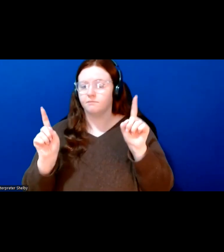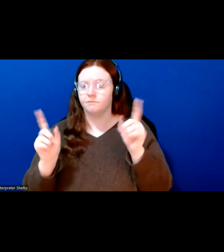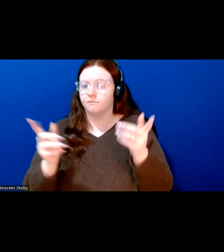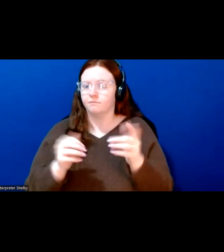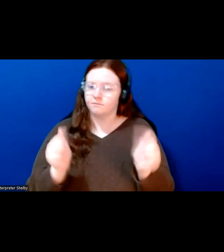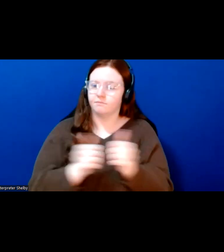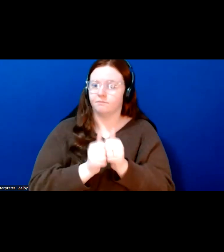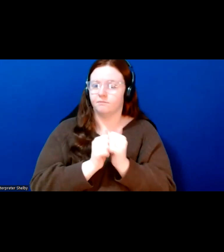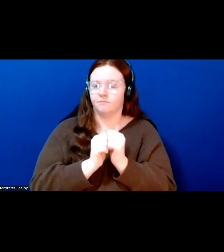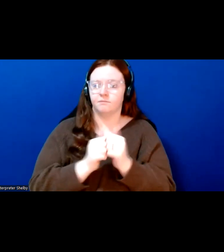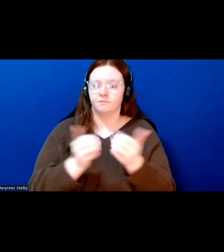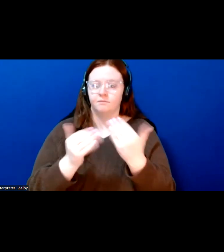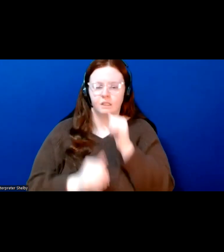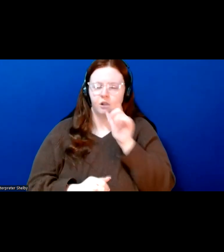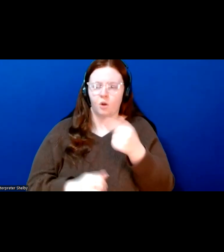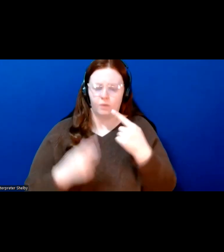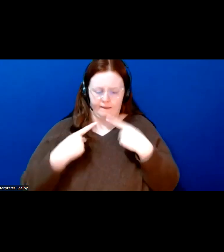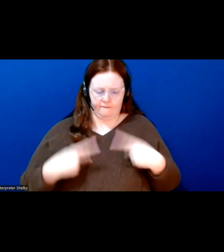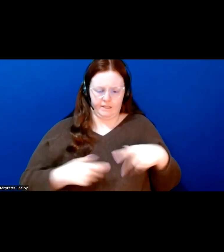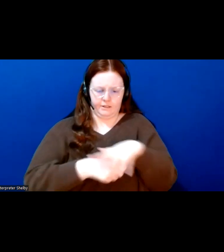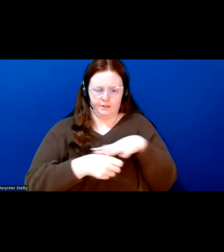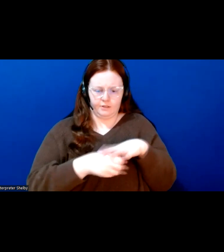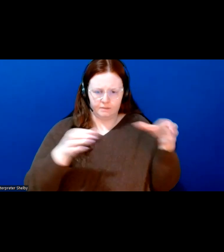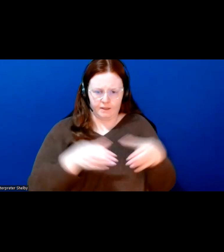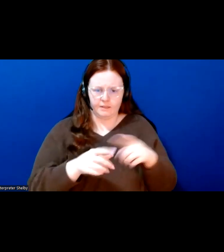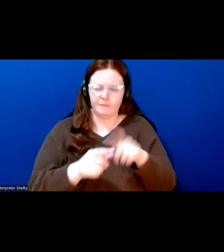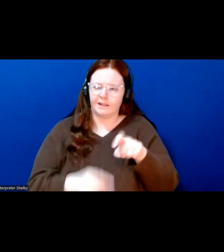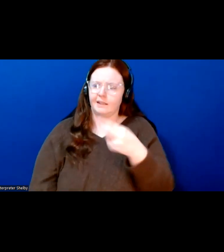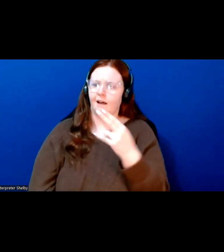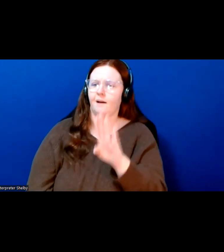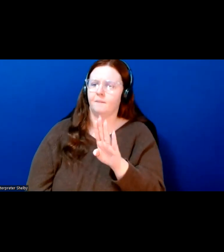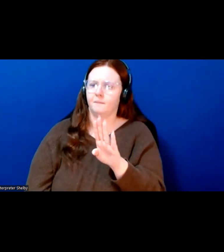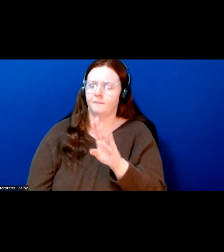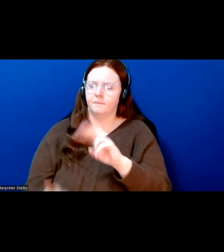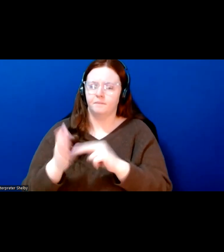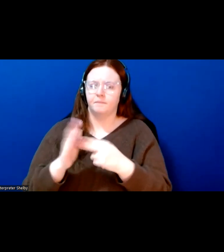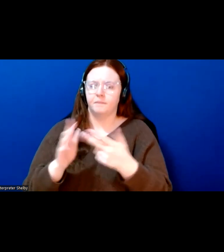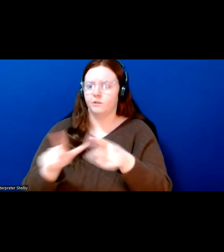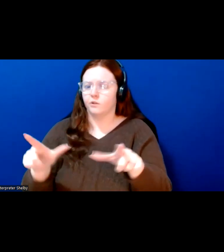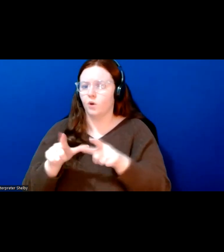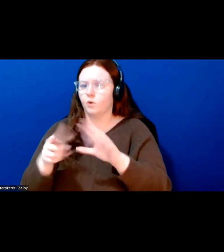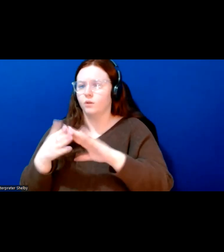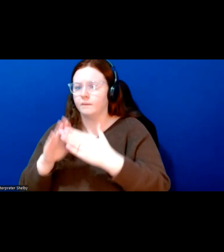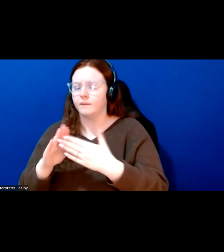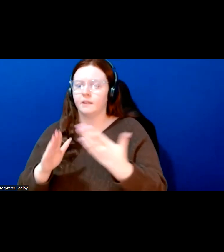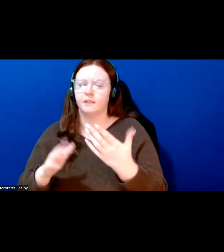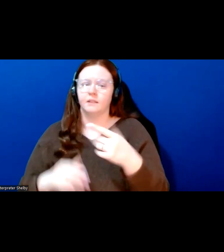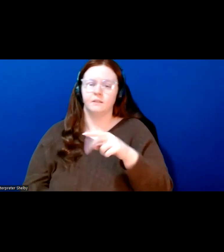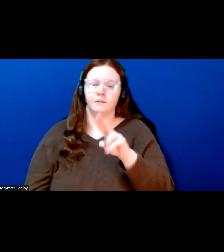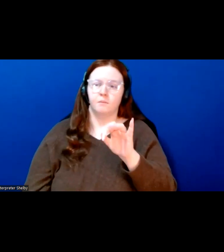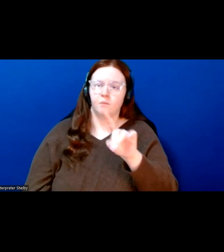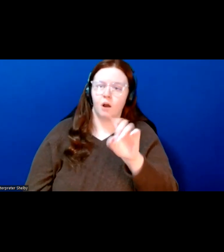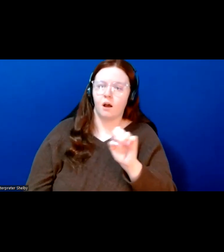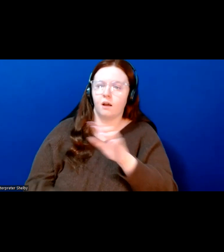More than just a physical space, we need some sort of hub where local pride committees, where organizations like the Wabanaki Two-Spirit